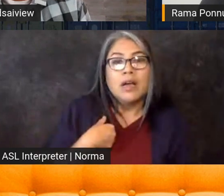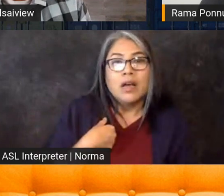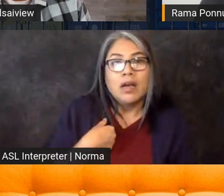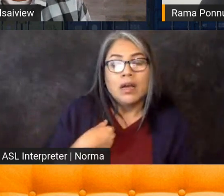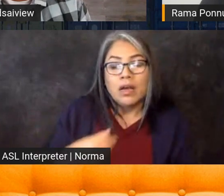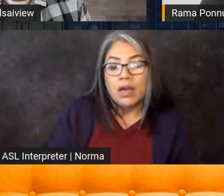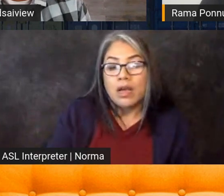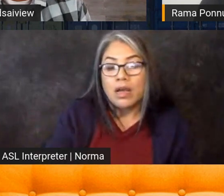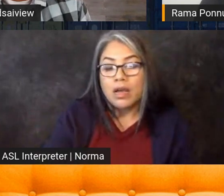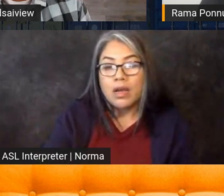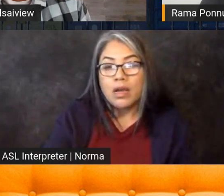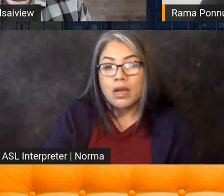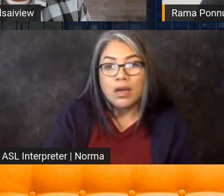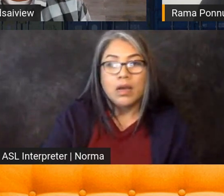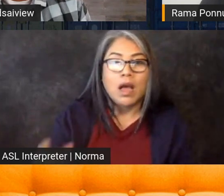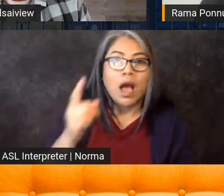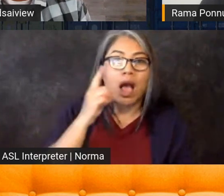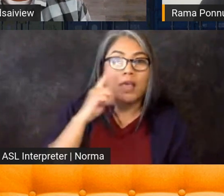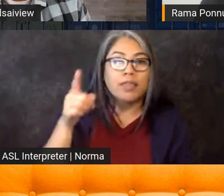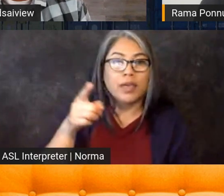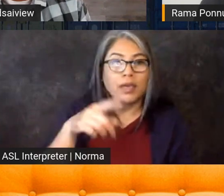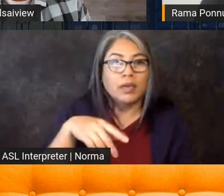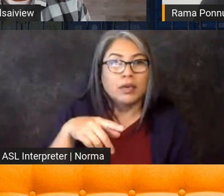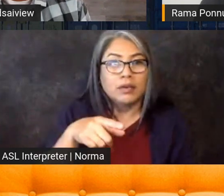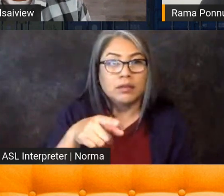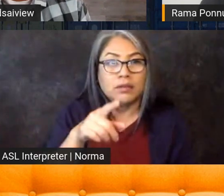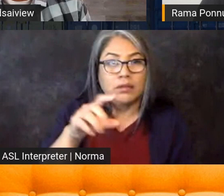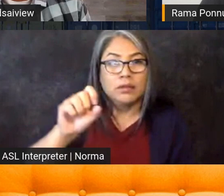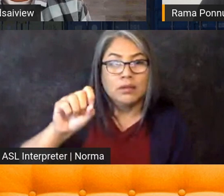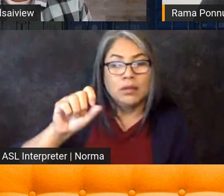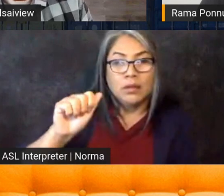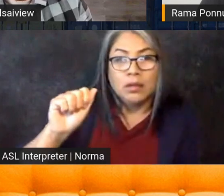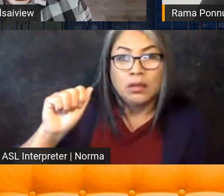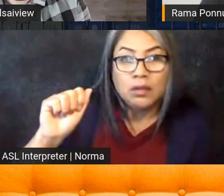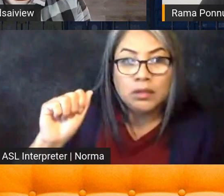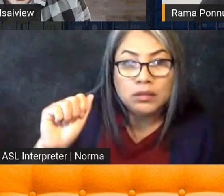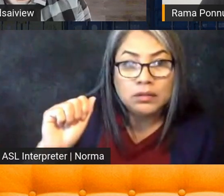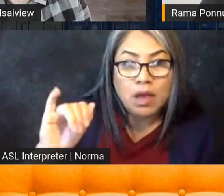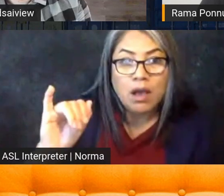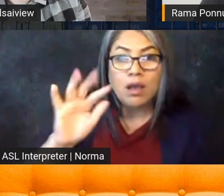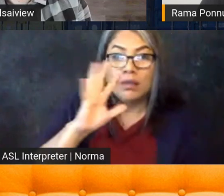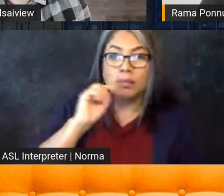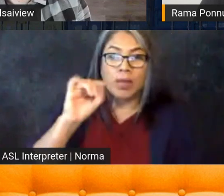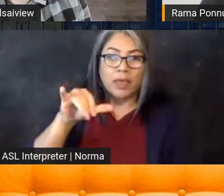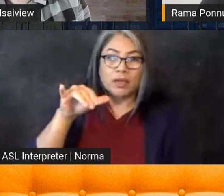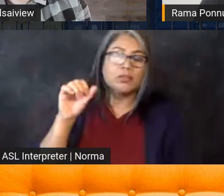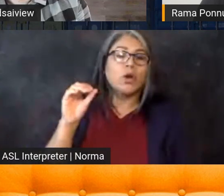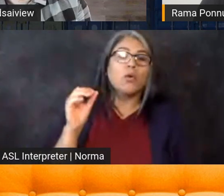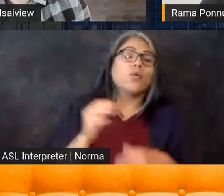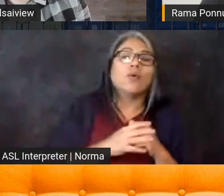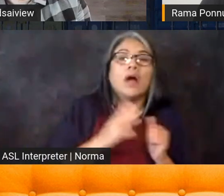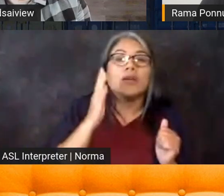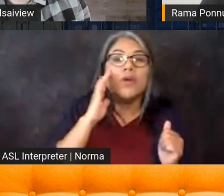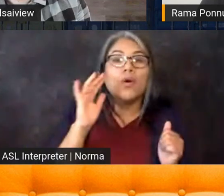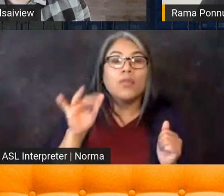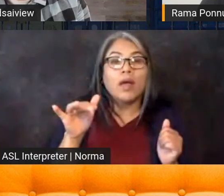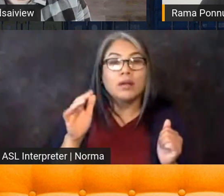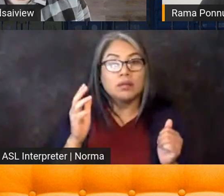work for AWS Snow family. So that's our baby. So